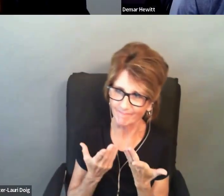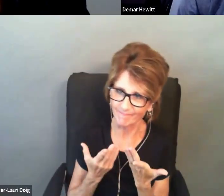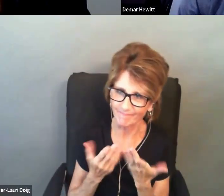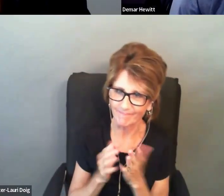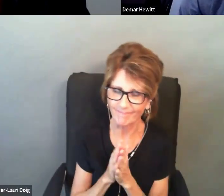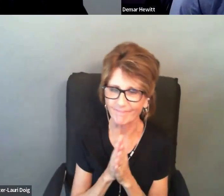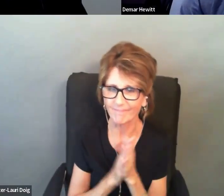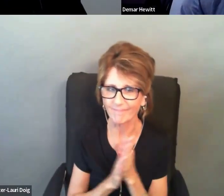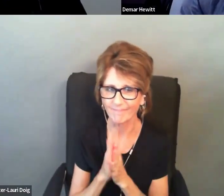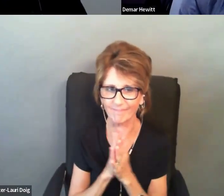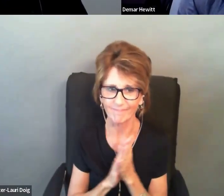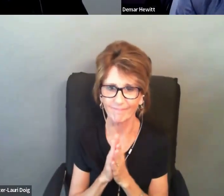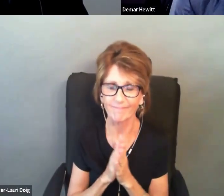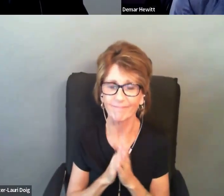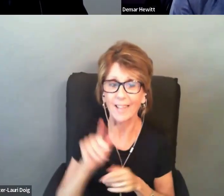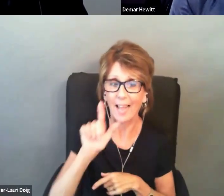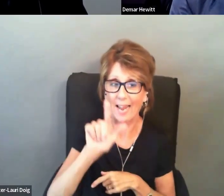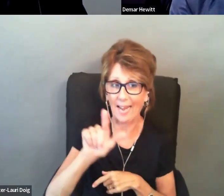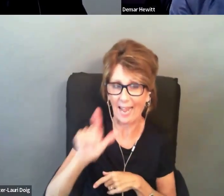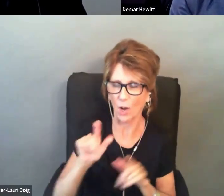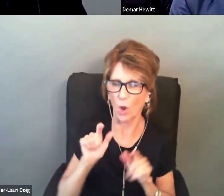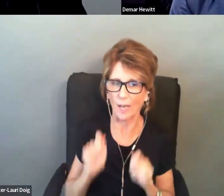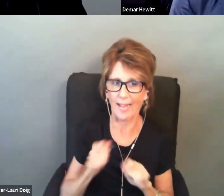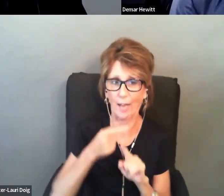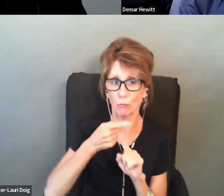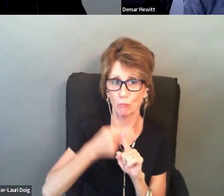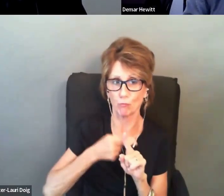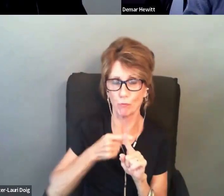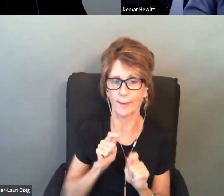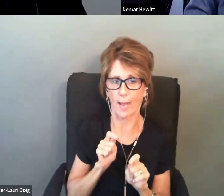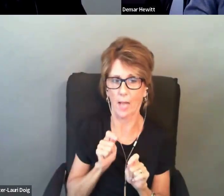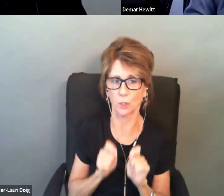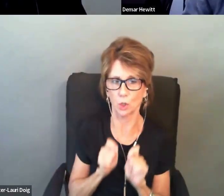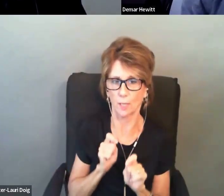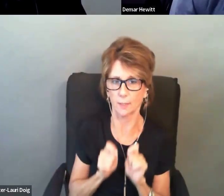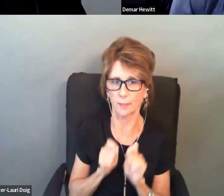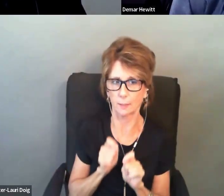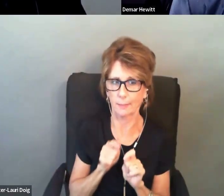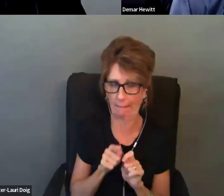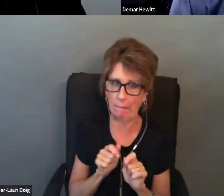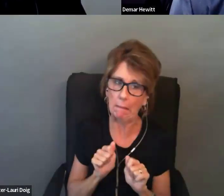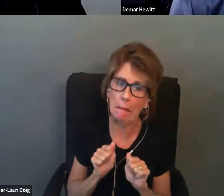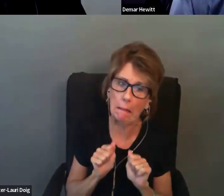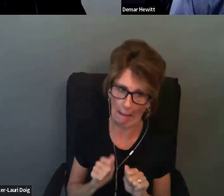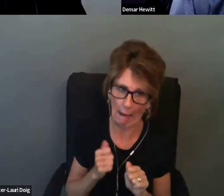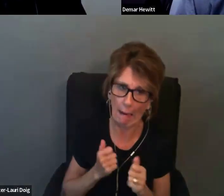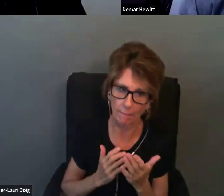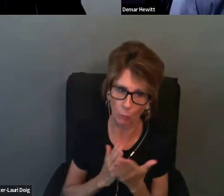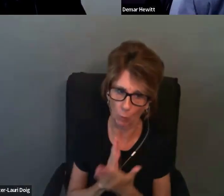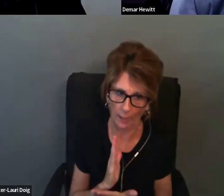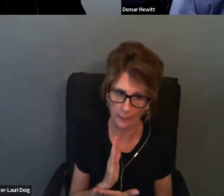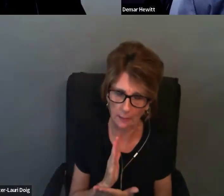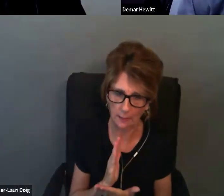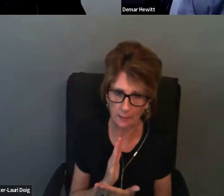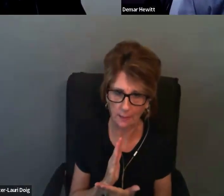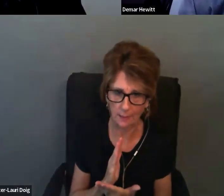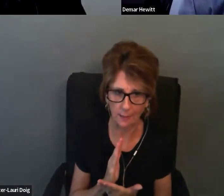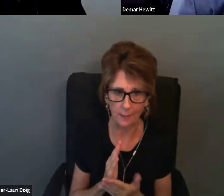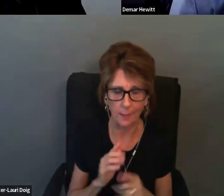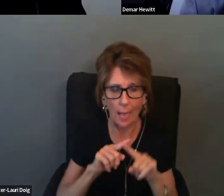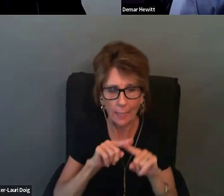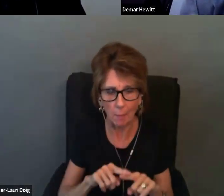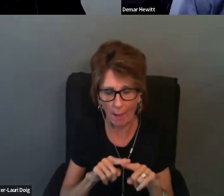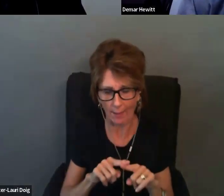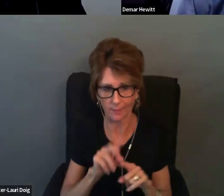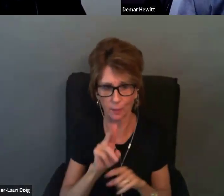the landlord can make adjustments in rent, yes, based on, well, the size of the unit